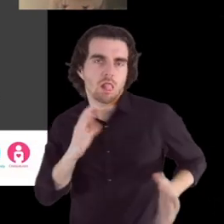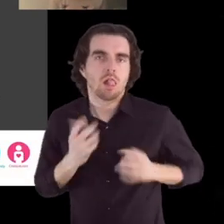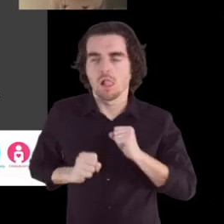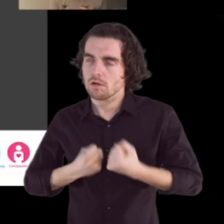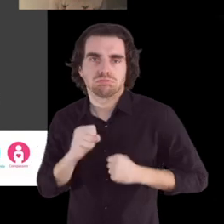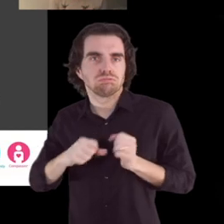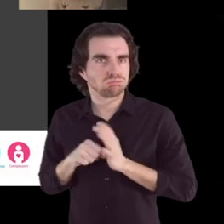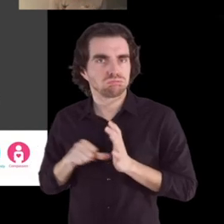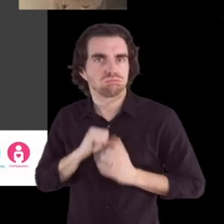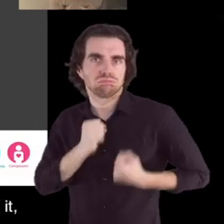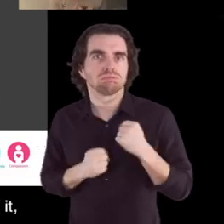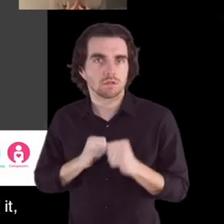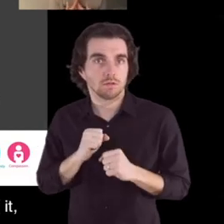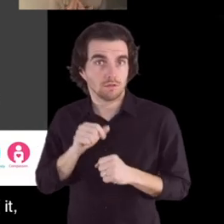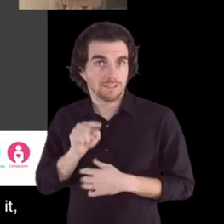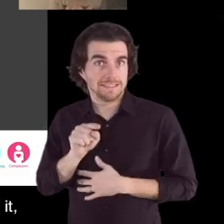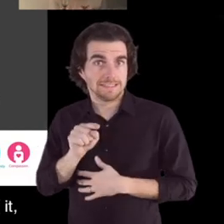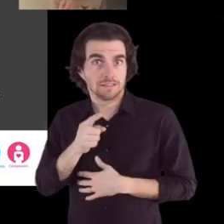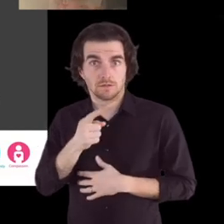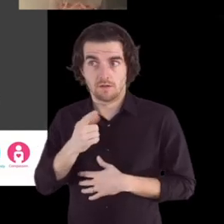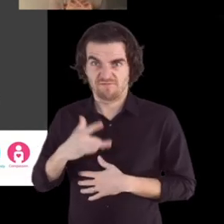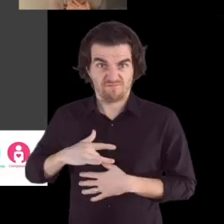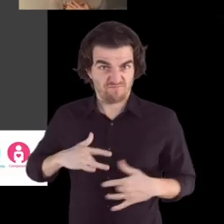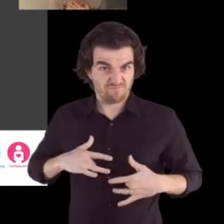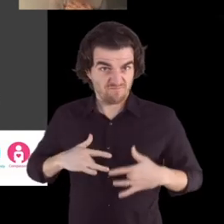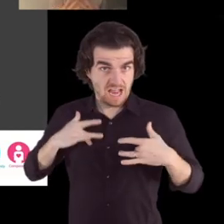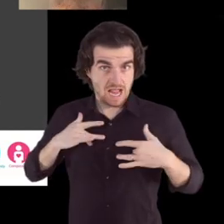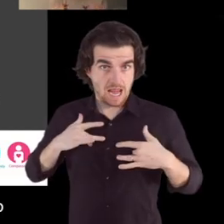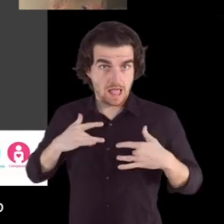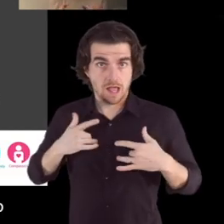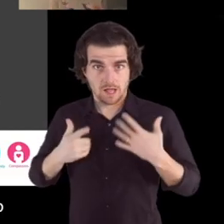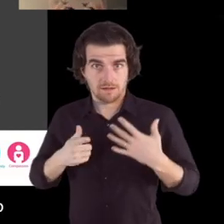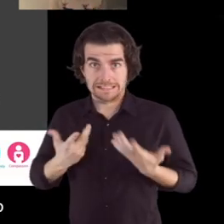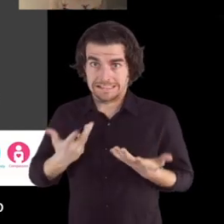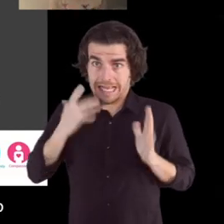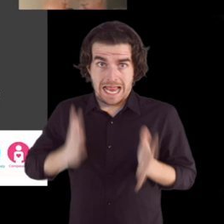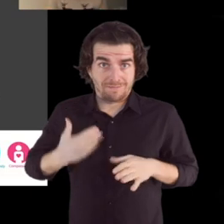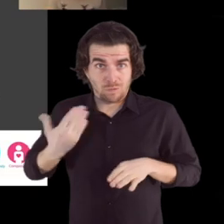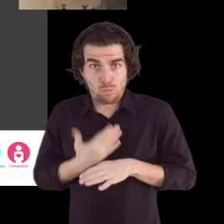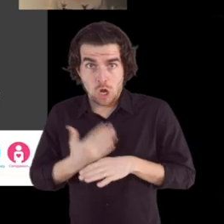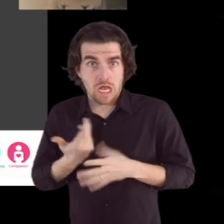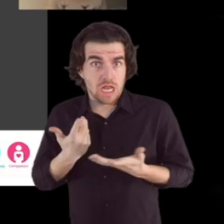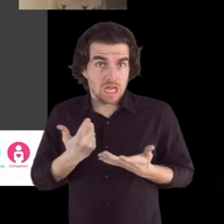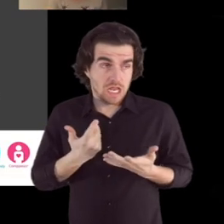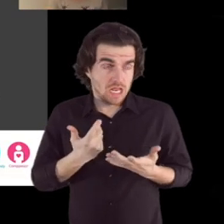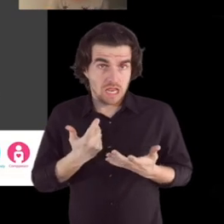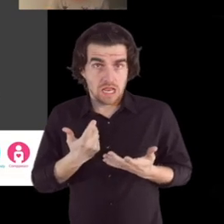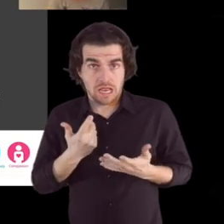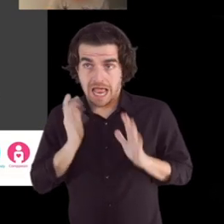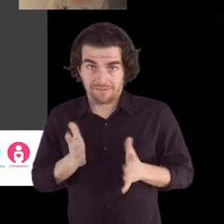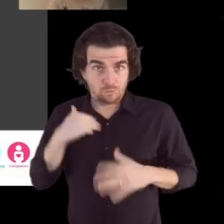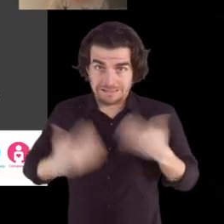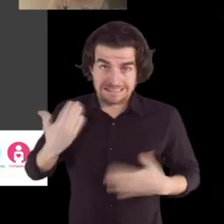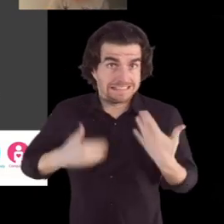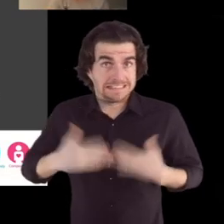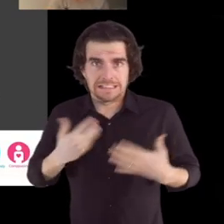are really quite difficult. And, you know, when you think about it, you're experiencing those things and you're still having to do your job and deal with all your home commitments as well. So it